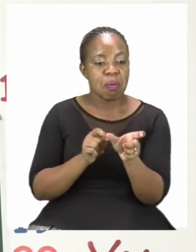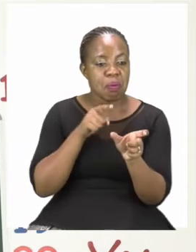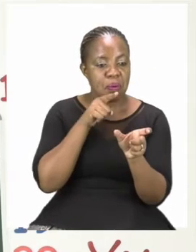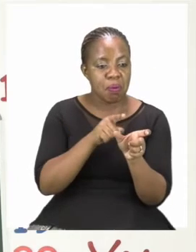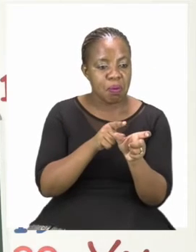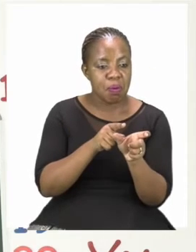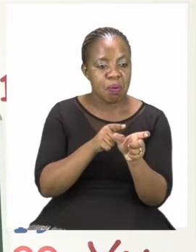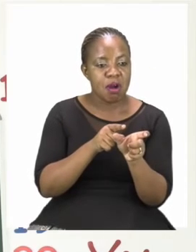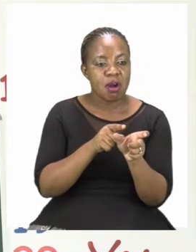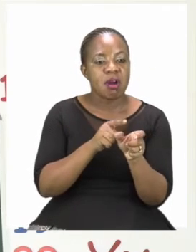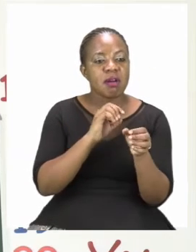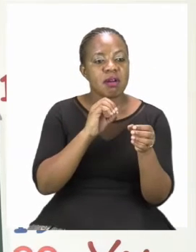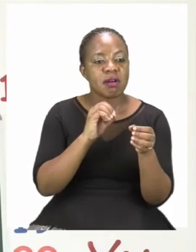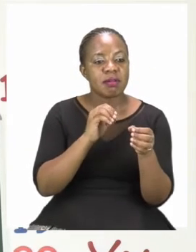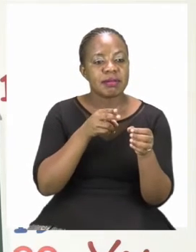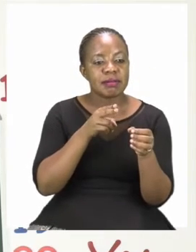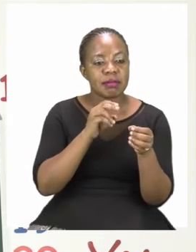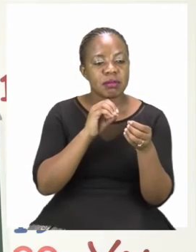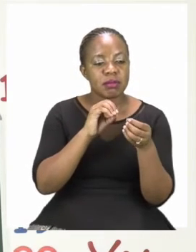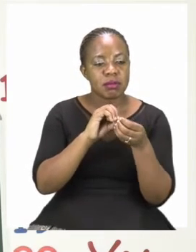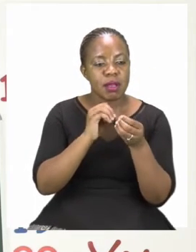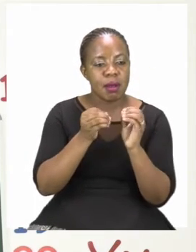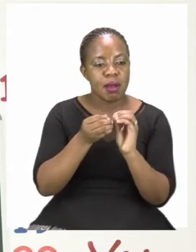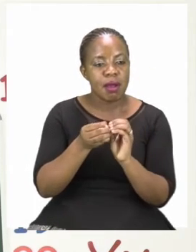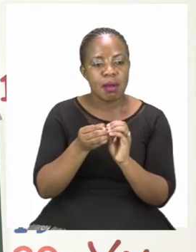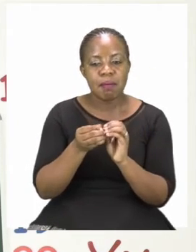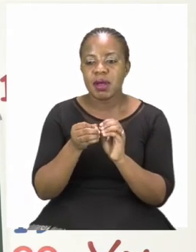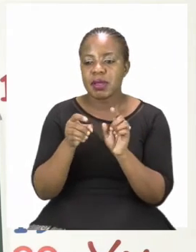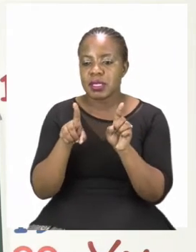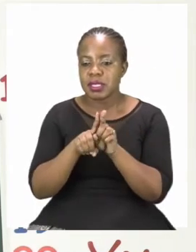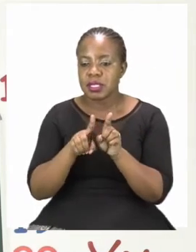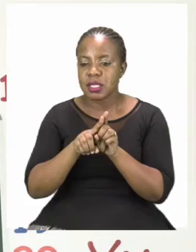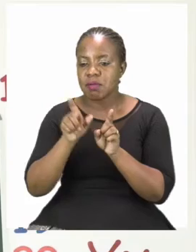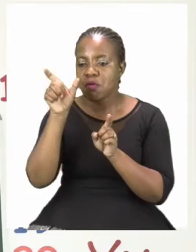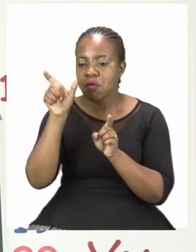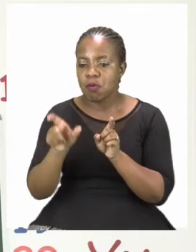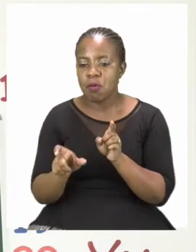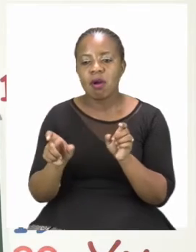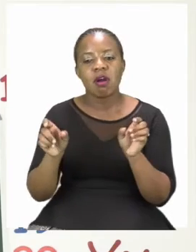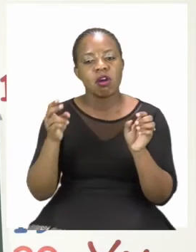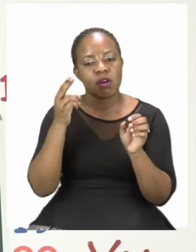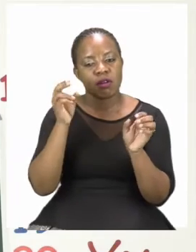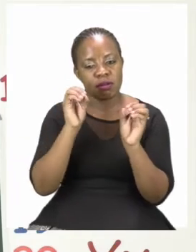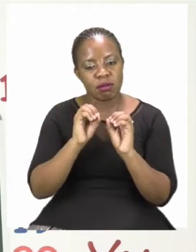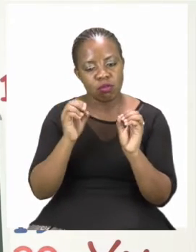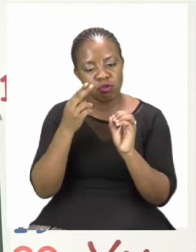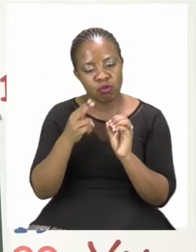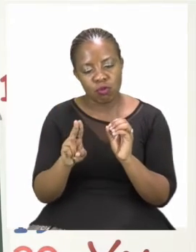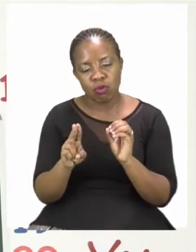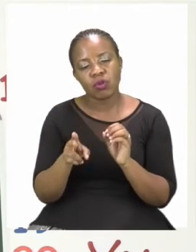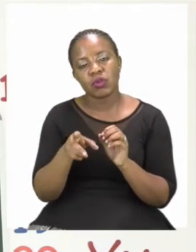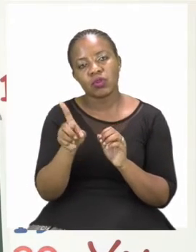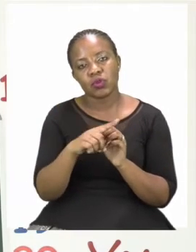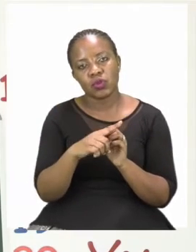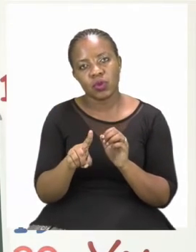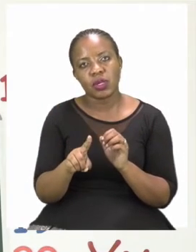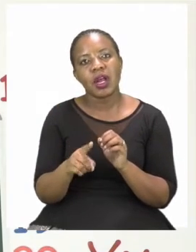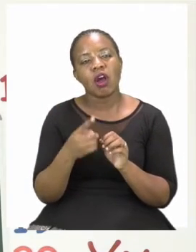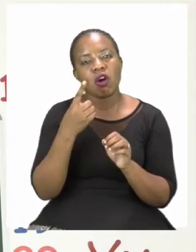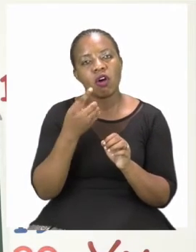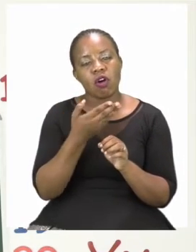see color. All the different colors that you can see is because of your eyes. So we